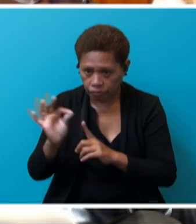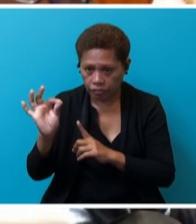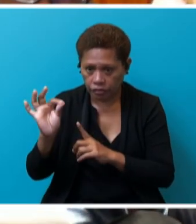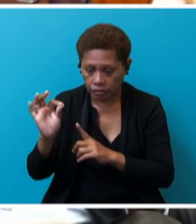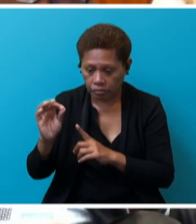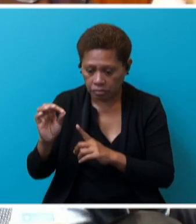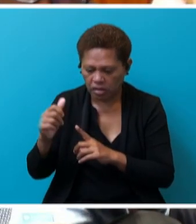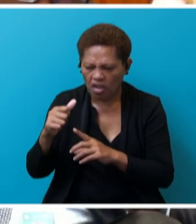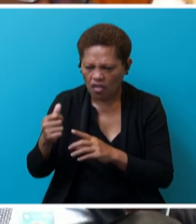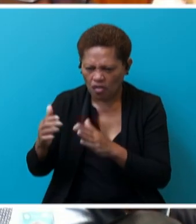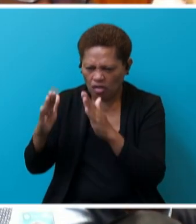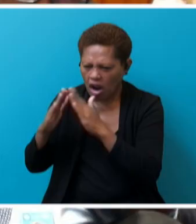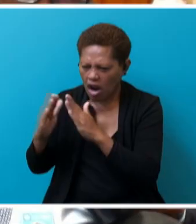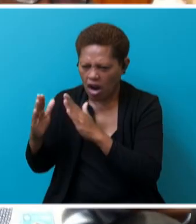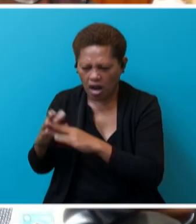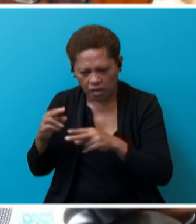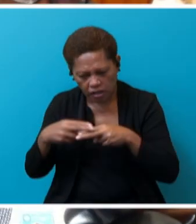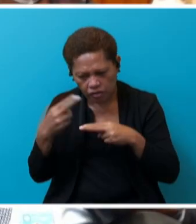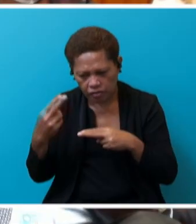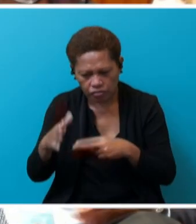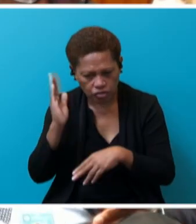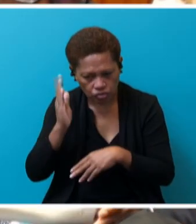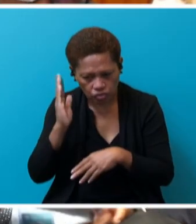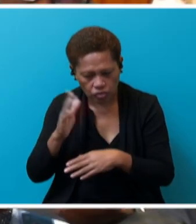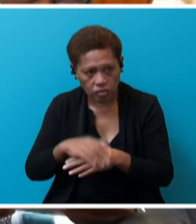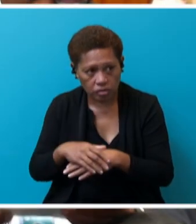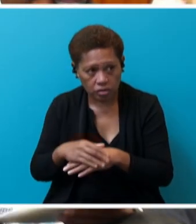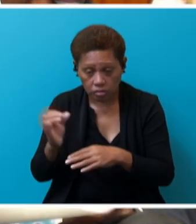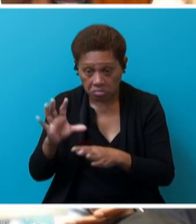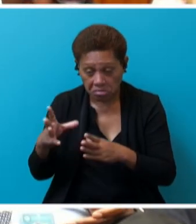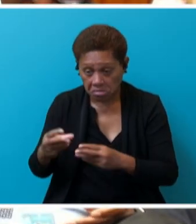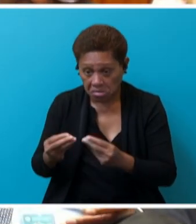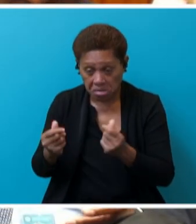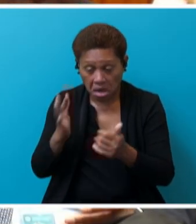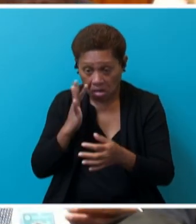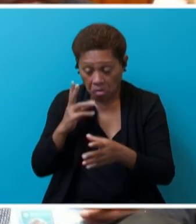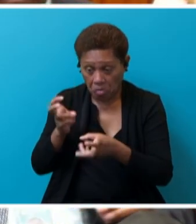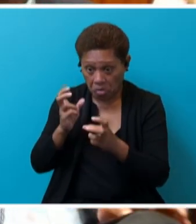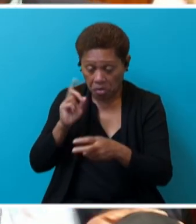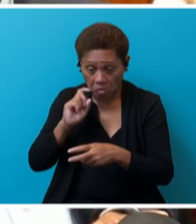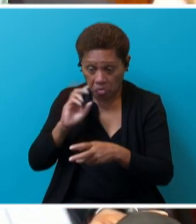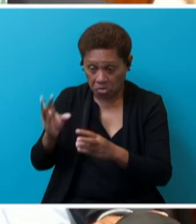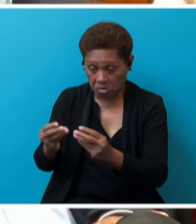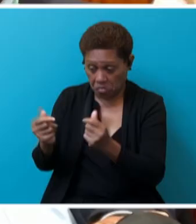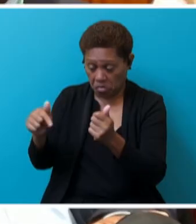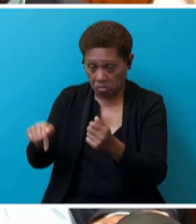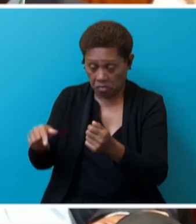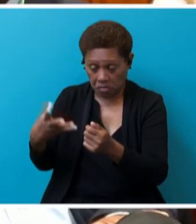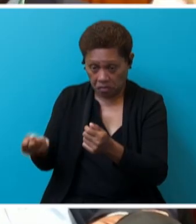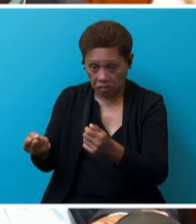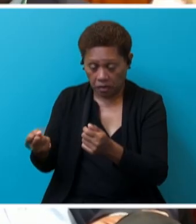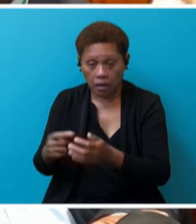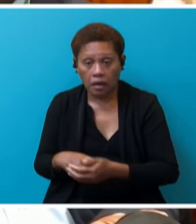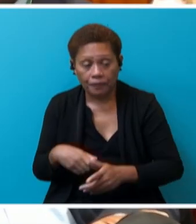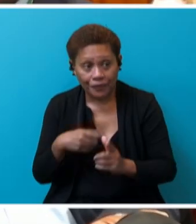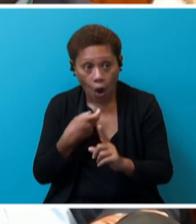households, schools, and farming settlements that previously faced prolonged dry spells and intermittent supply. The second Cornevia Road junction